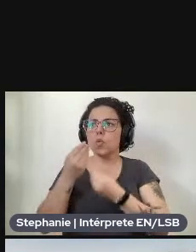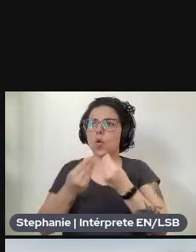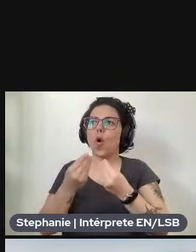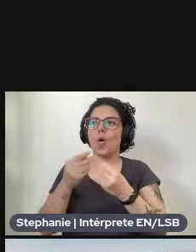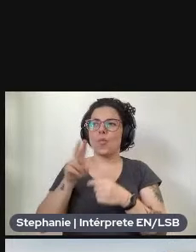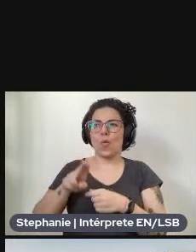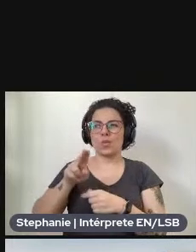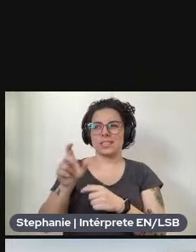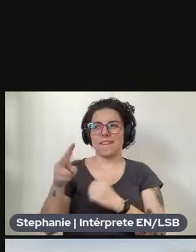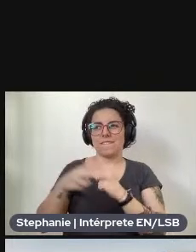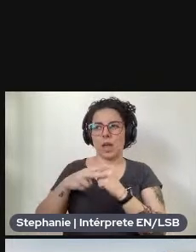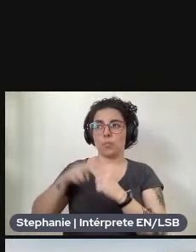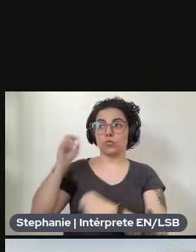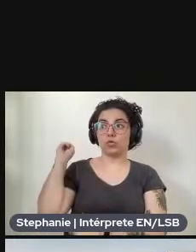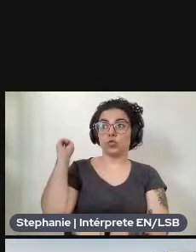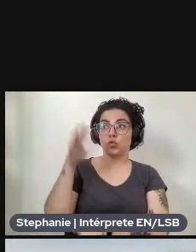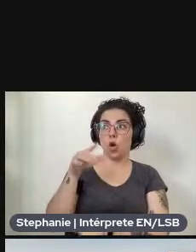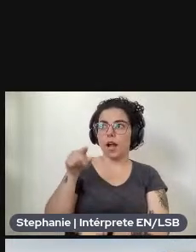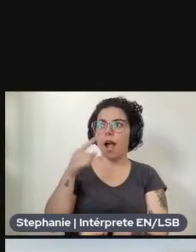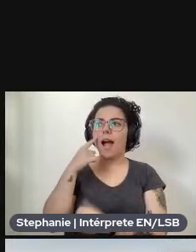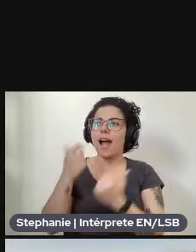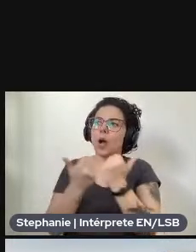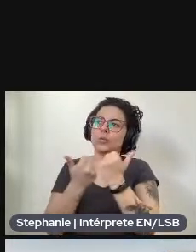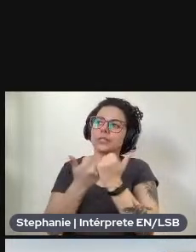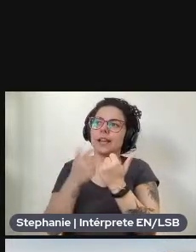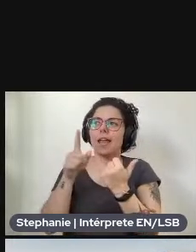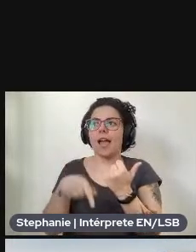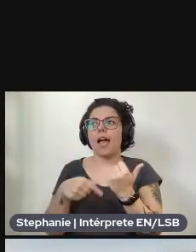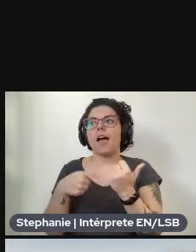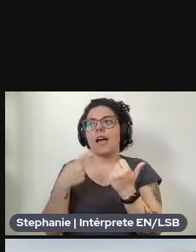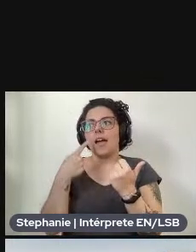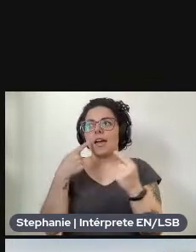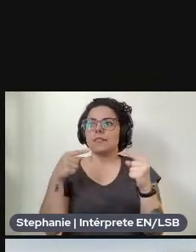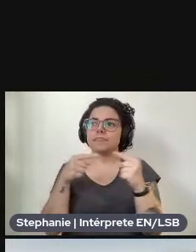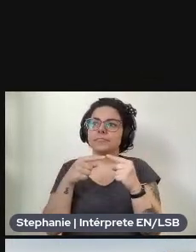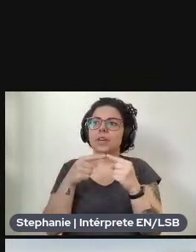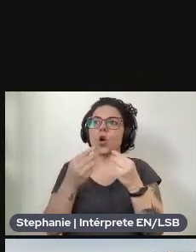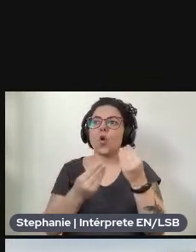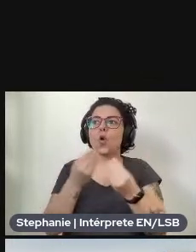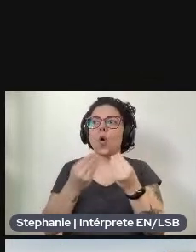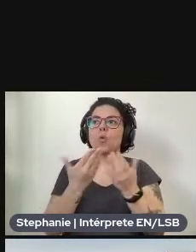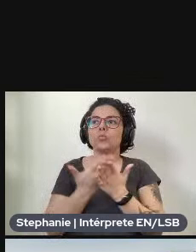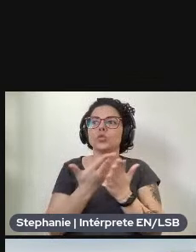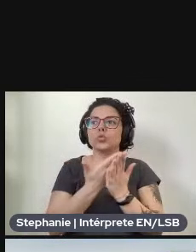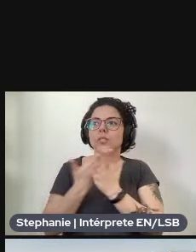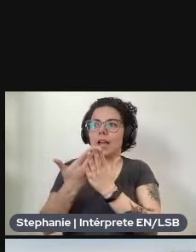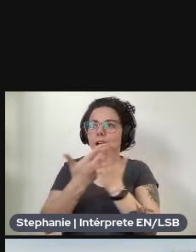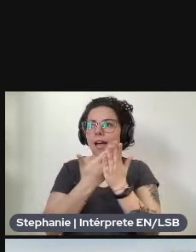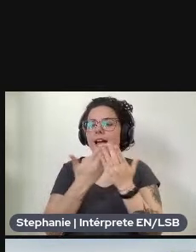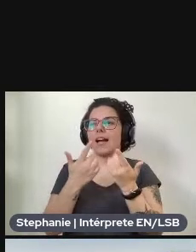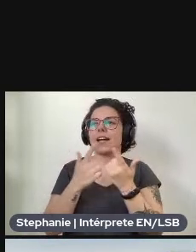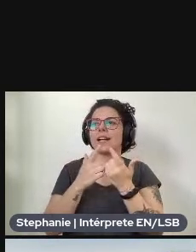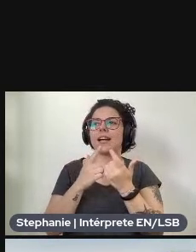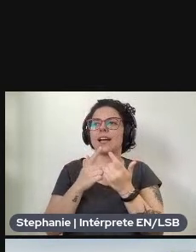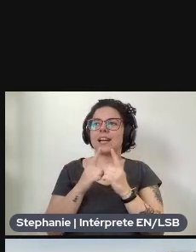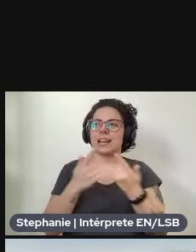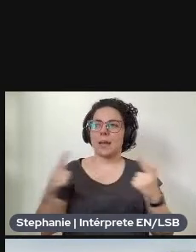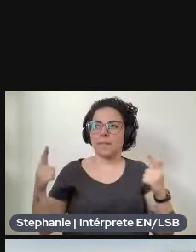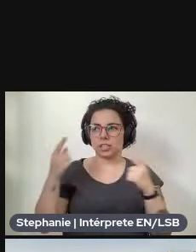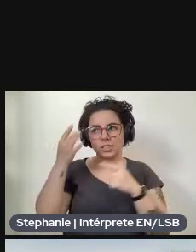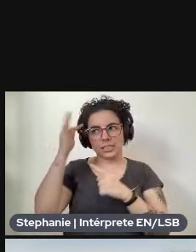inchoative is in fact very suitable to be studied within a grammaticalization theory. So we could